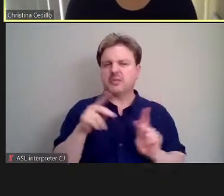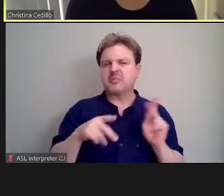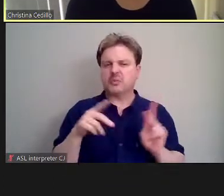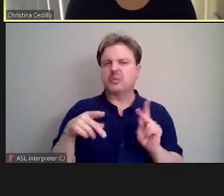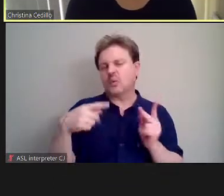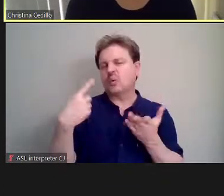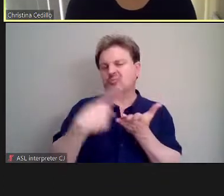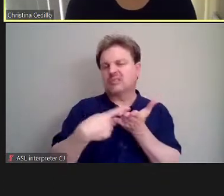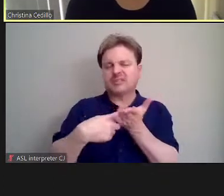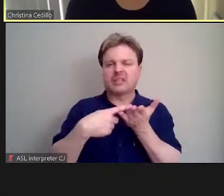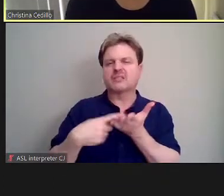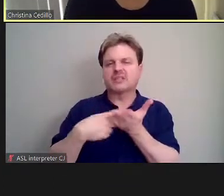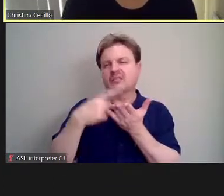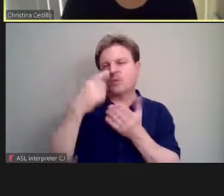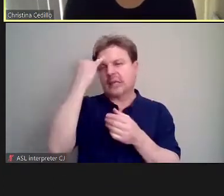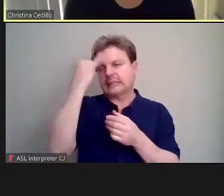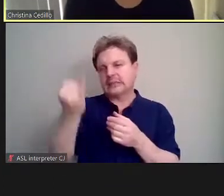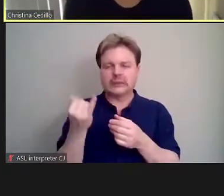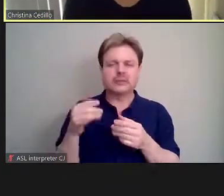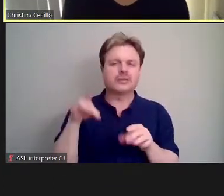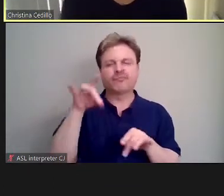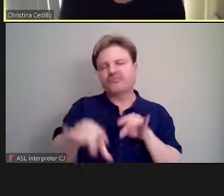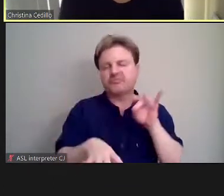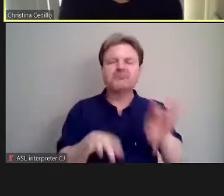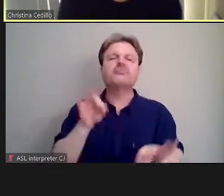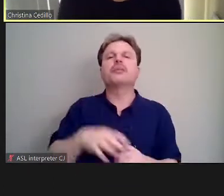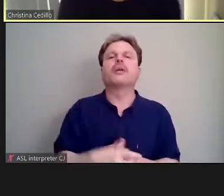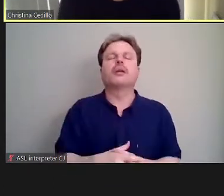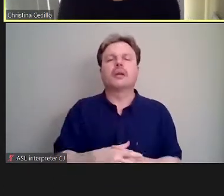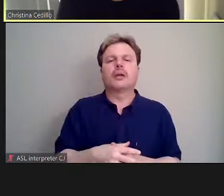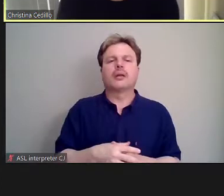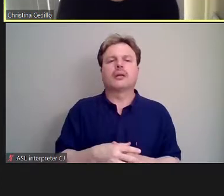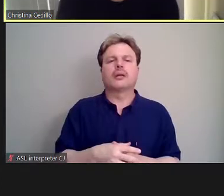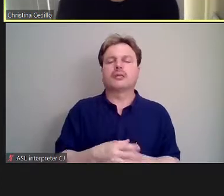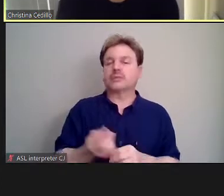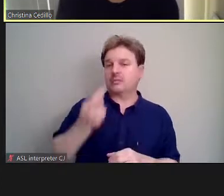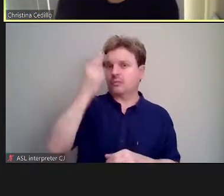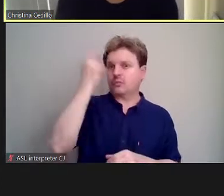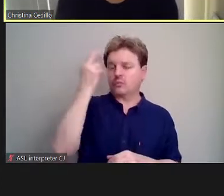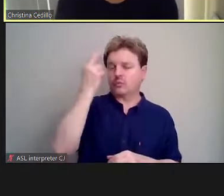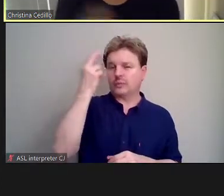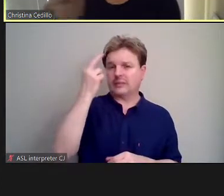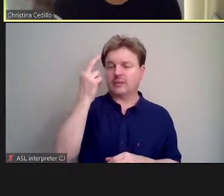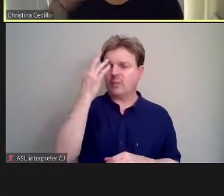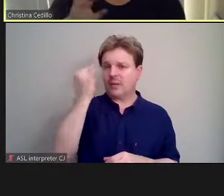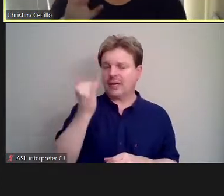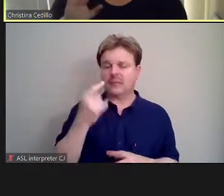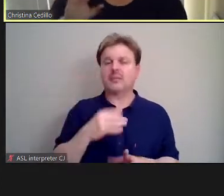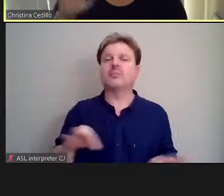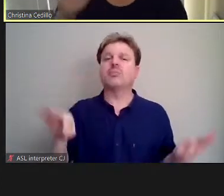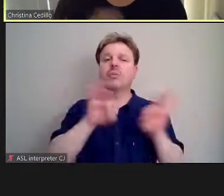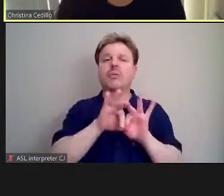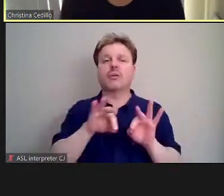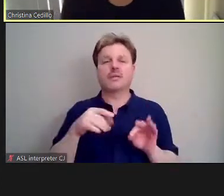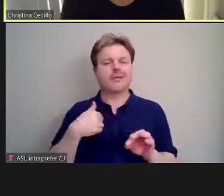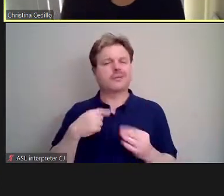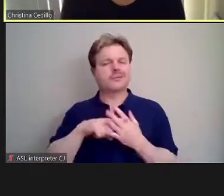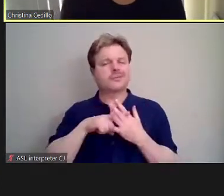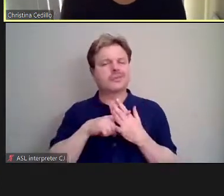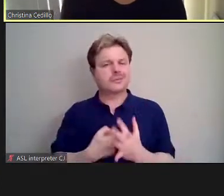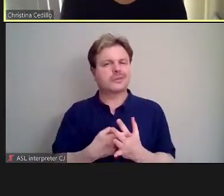things, those ideas. And so the reason why it's important for us to start there, I